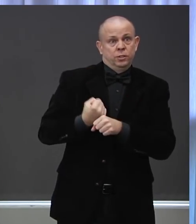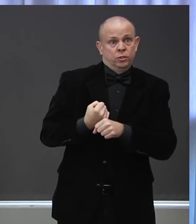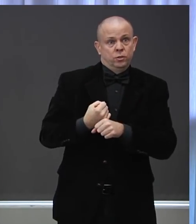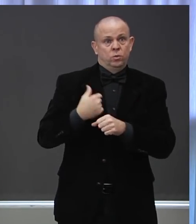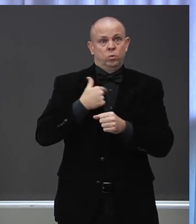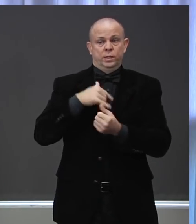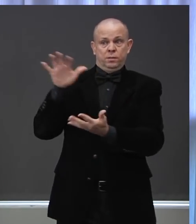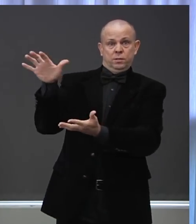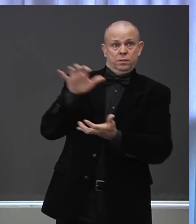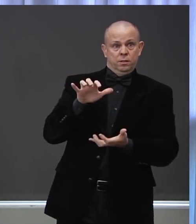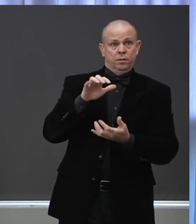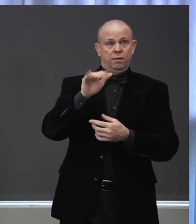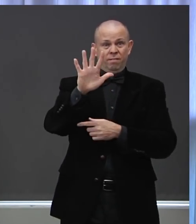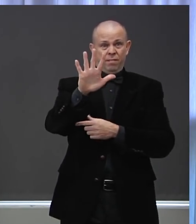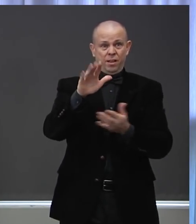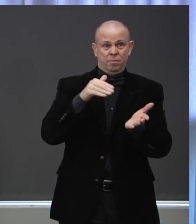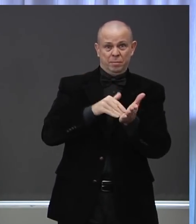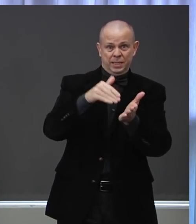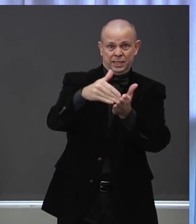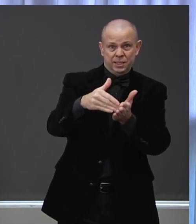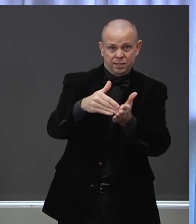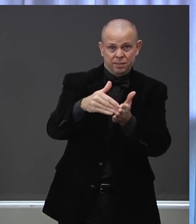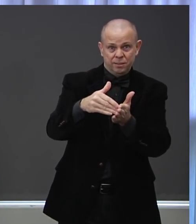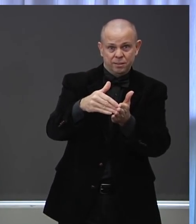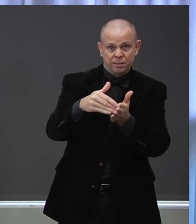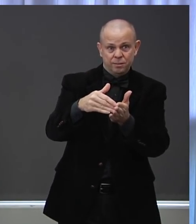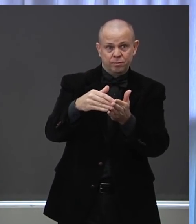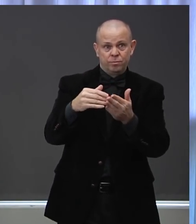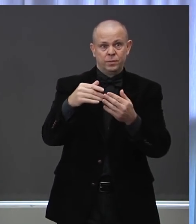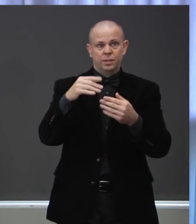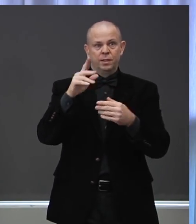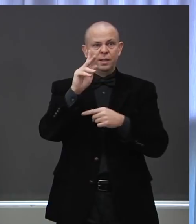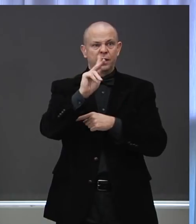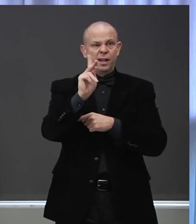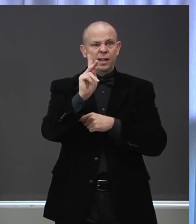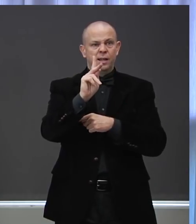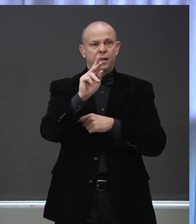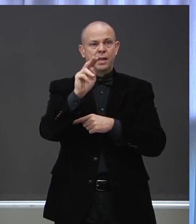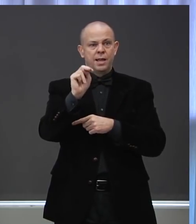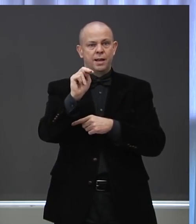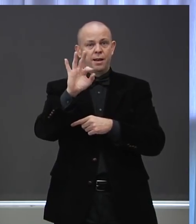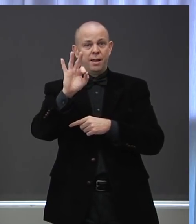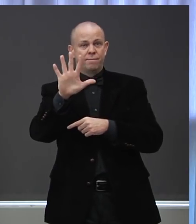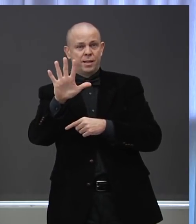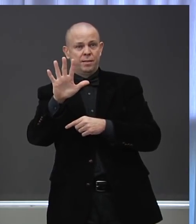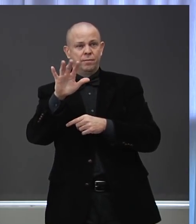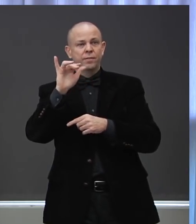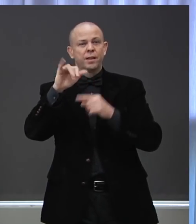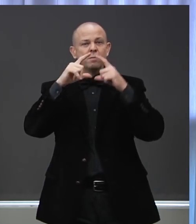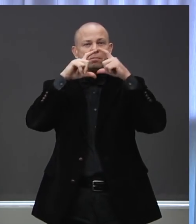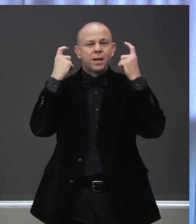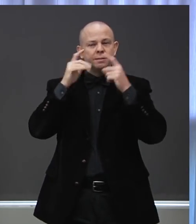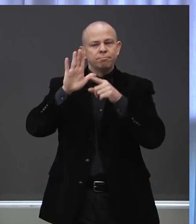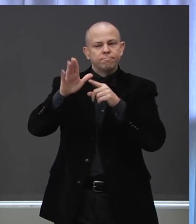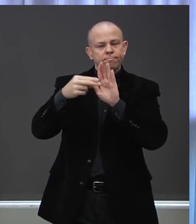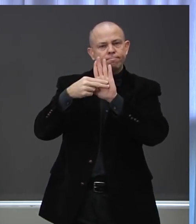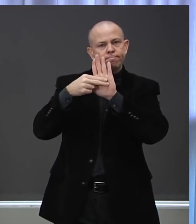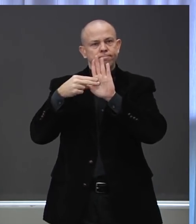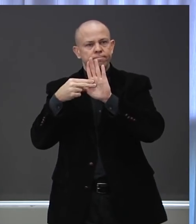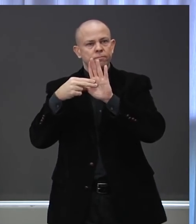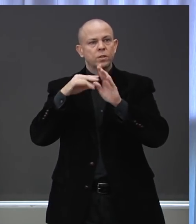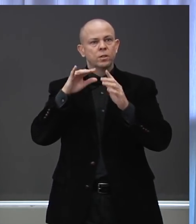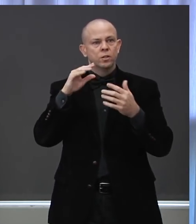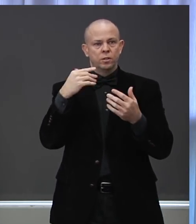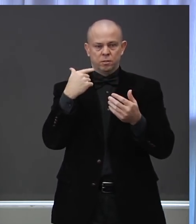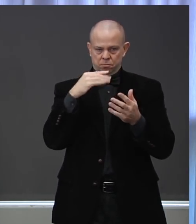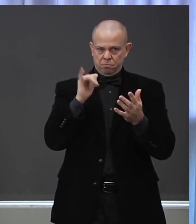5 million disposable KN95 face coverings, non-medical grade, that have been distributed